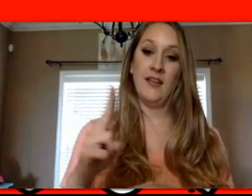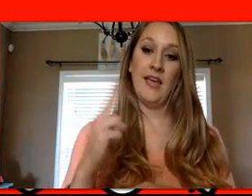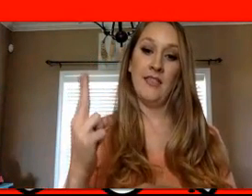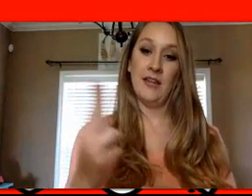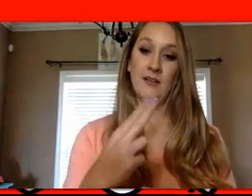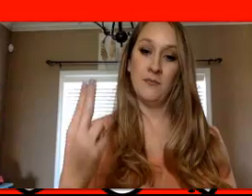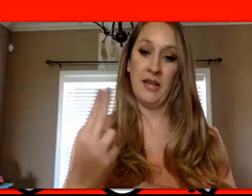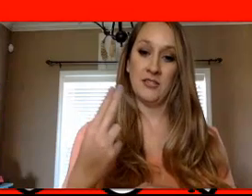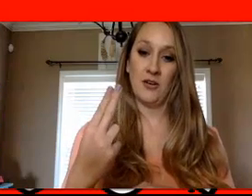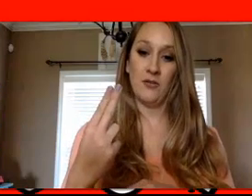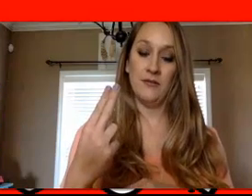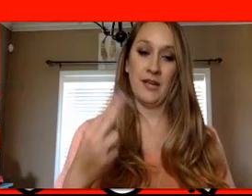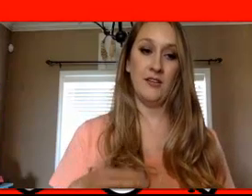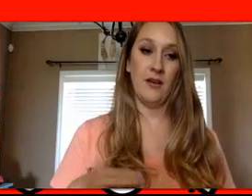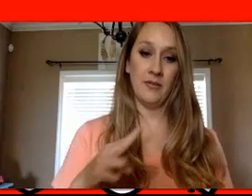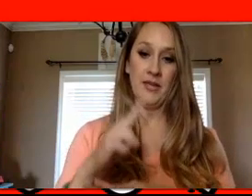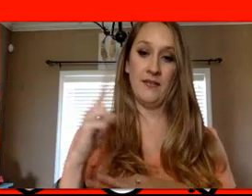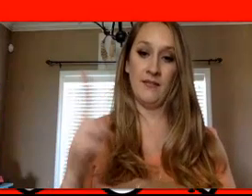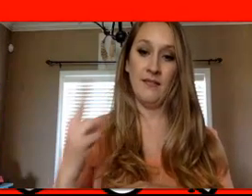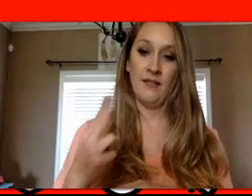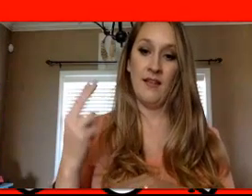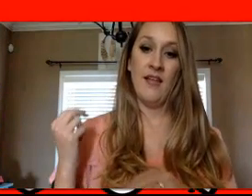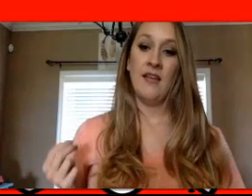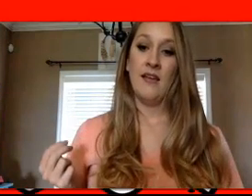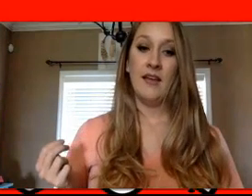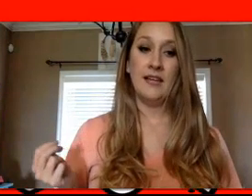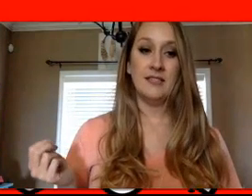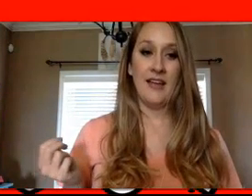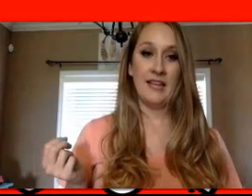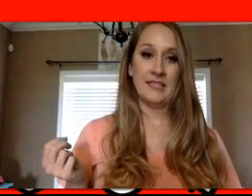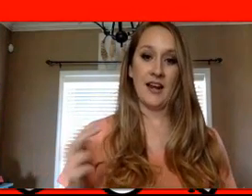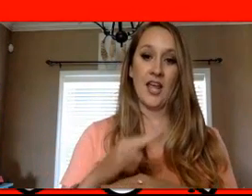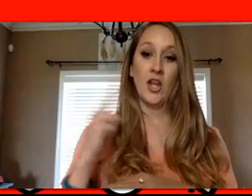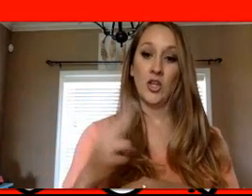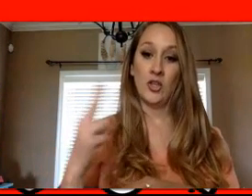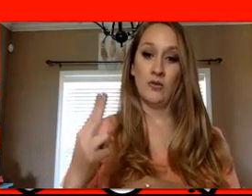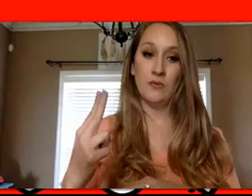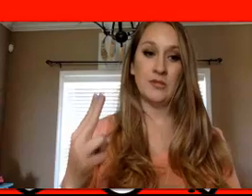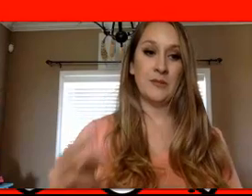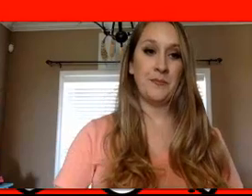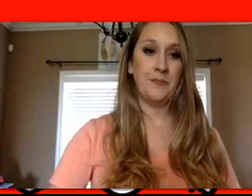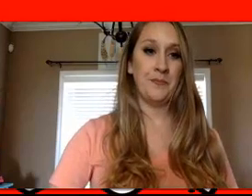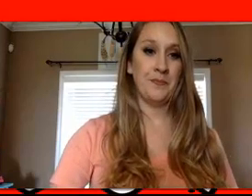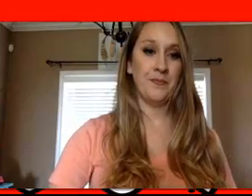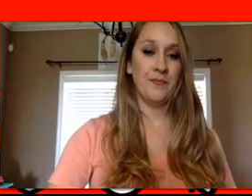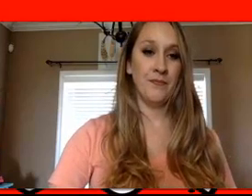hand and then make a circle. Okay, do that with me. And say it and sign it,